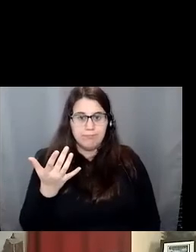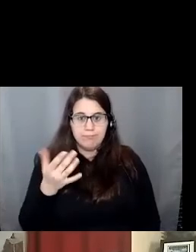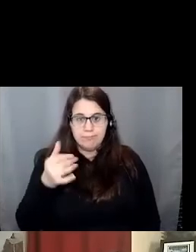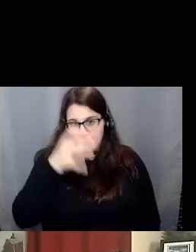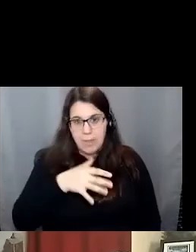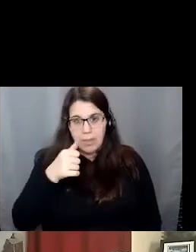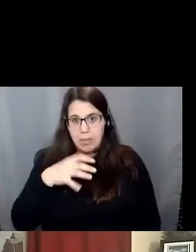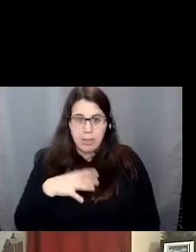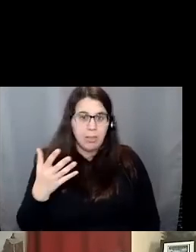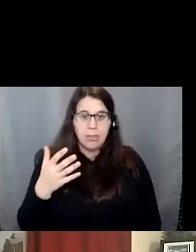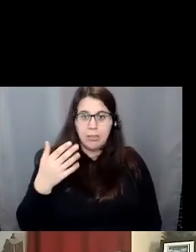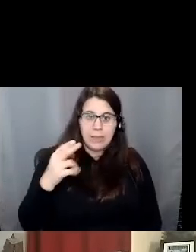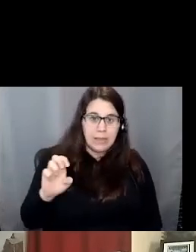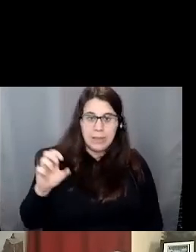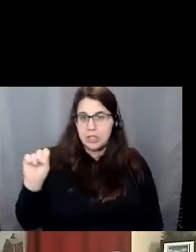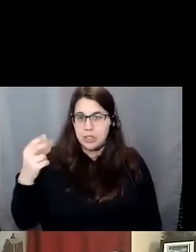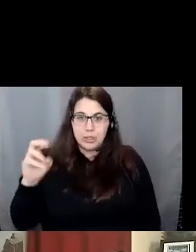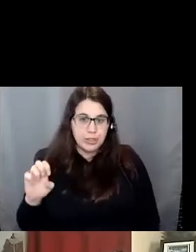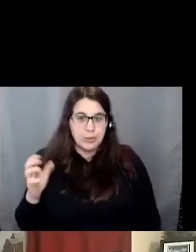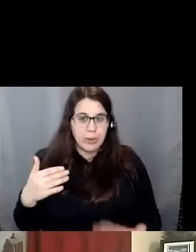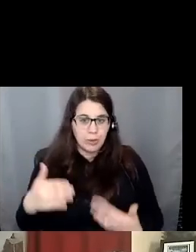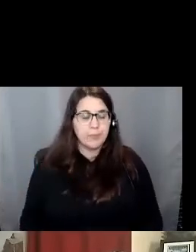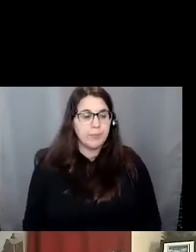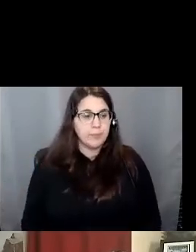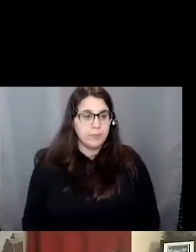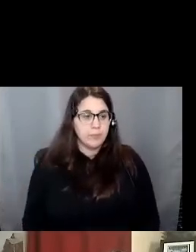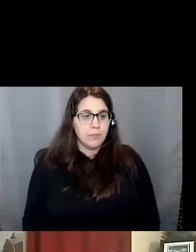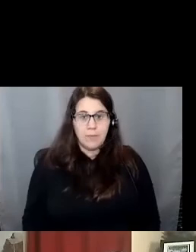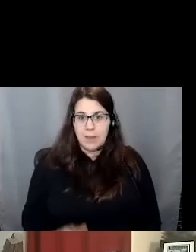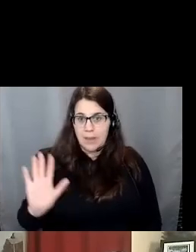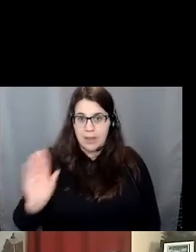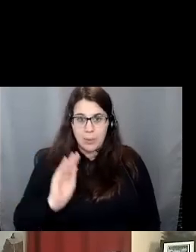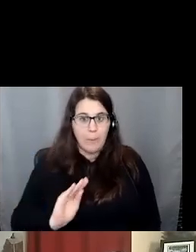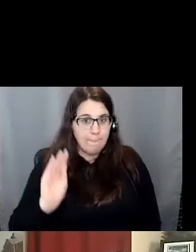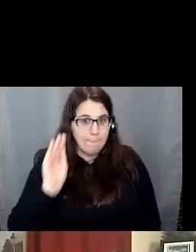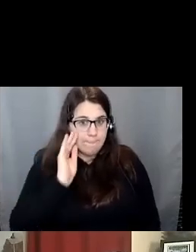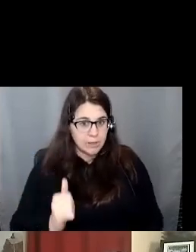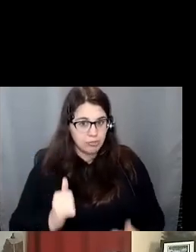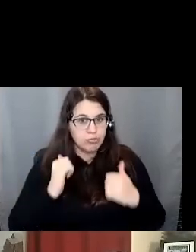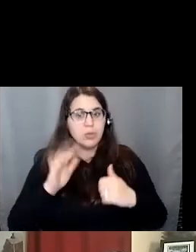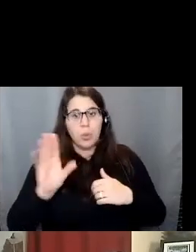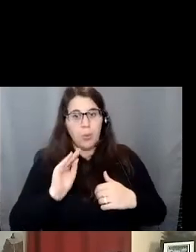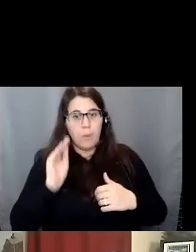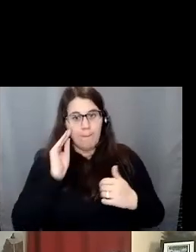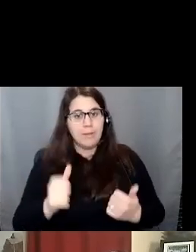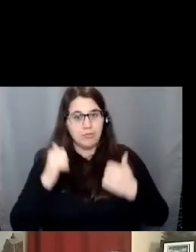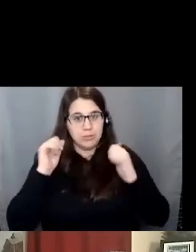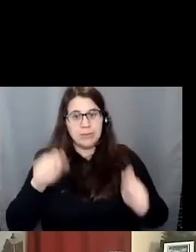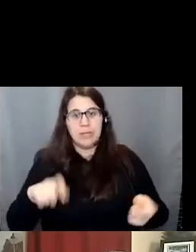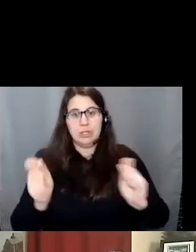he, she, the options that are available, and the residential address. The residential address also could be changed through using the pencil